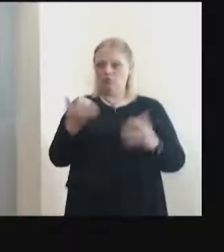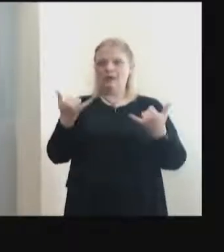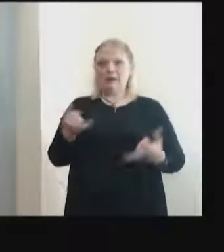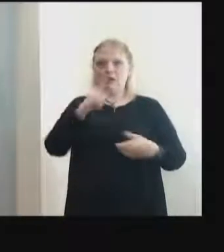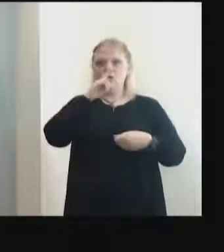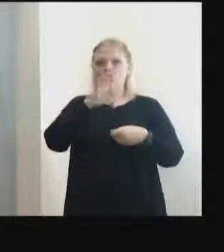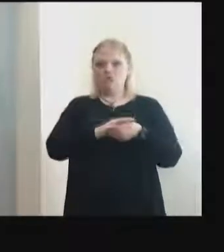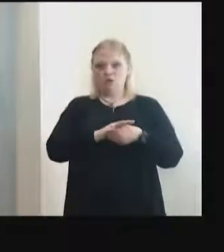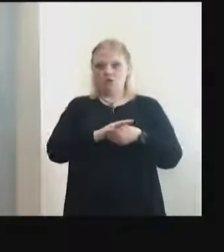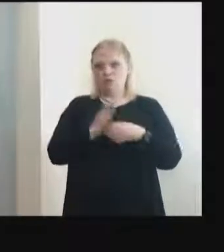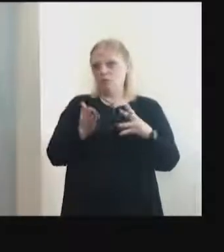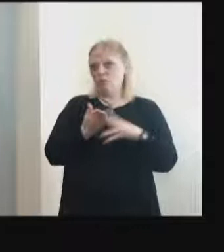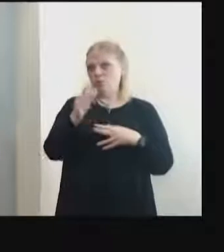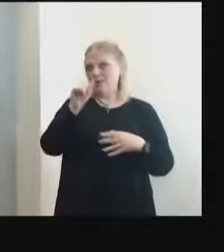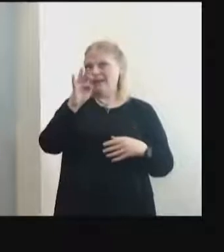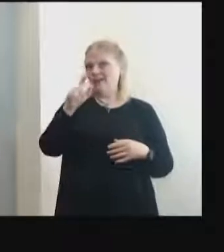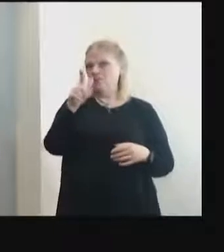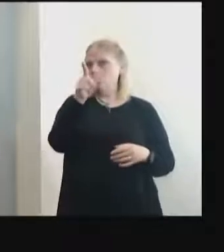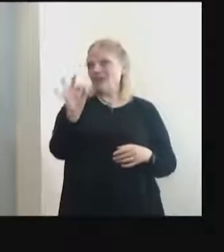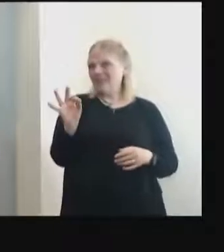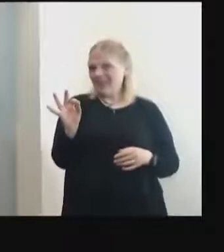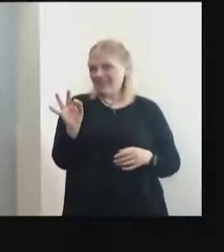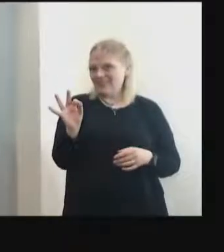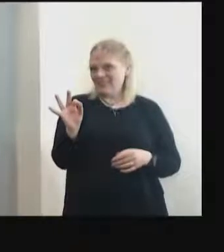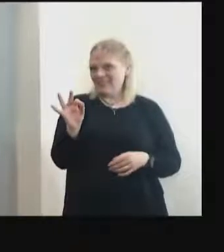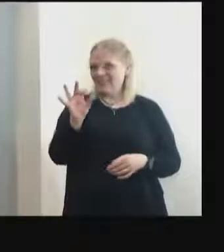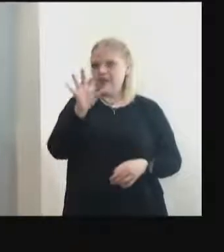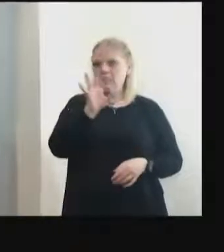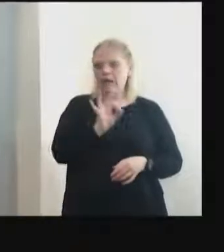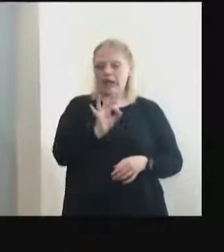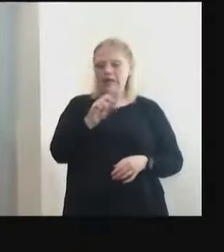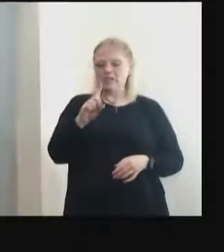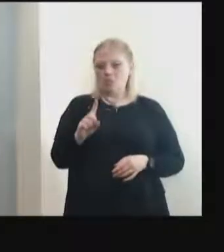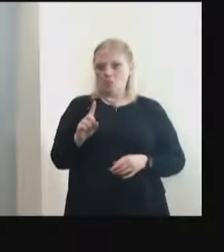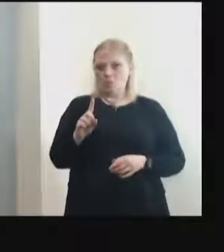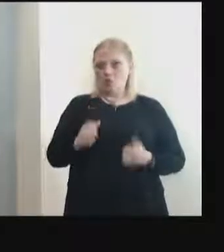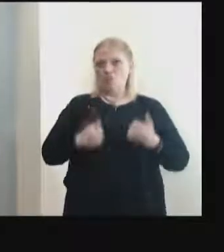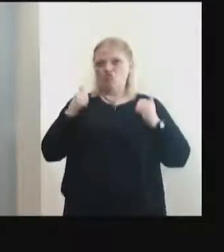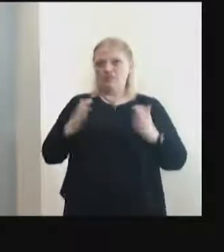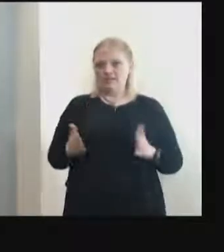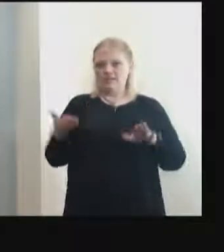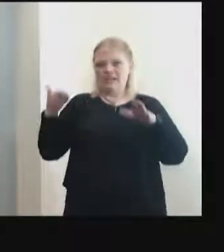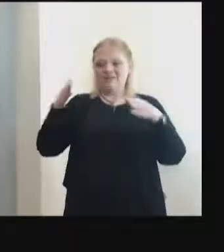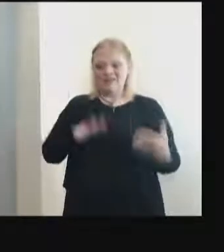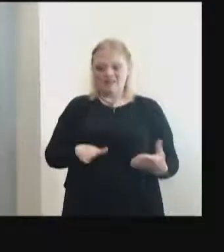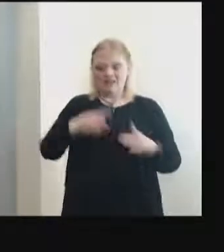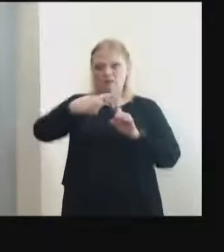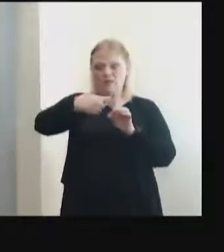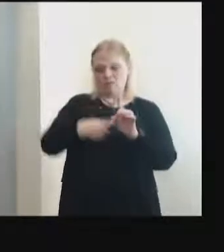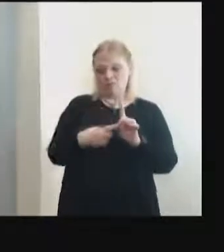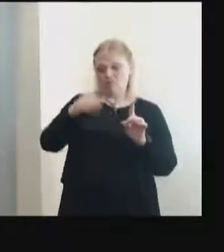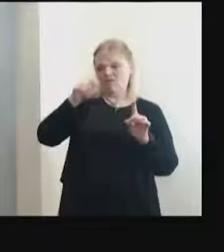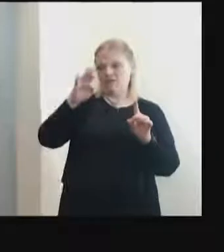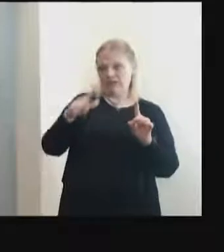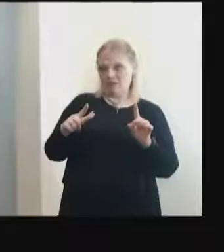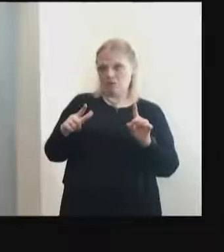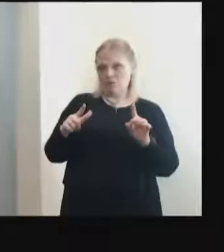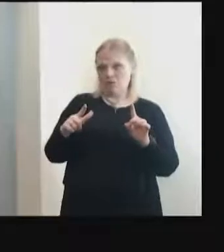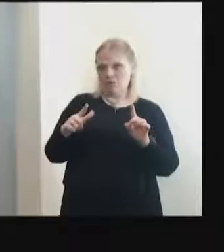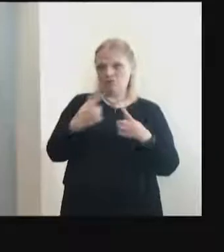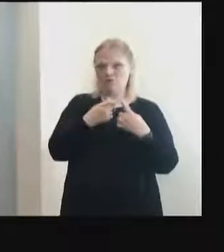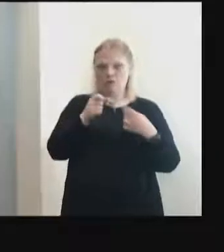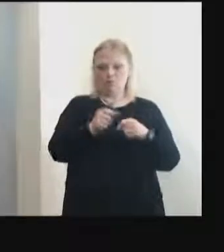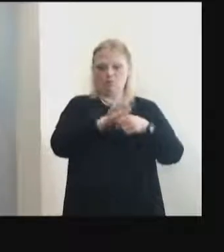that through April 29th, 91 Erie County residents have died in the month of April from COVID-19. That is